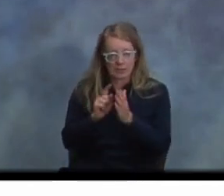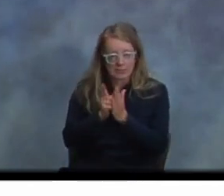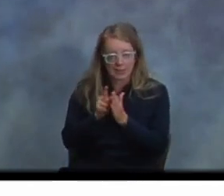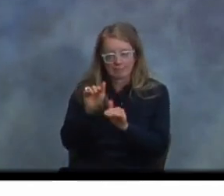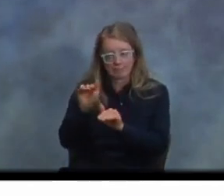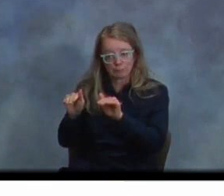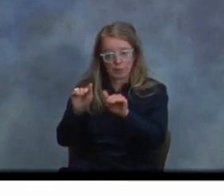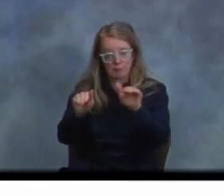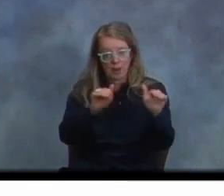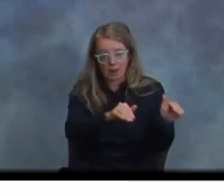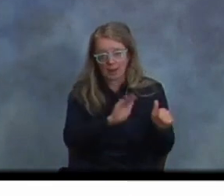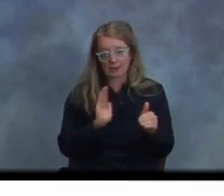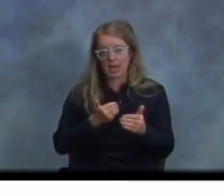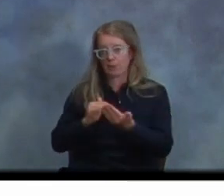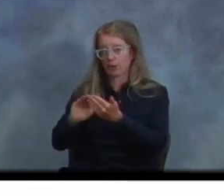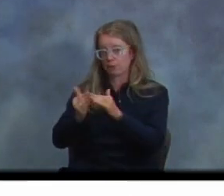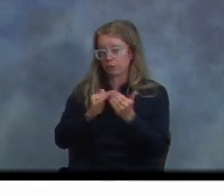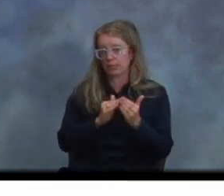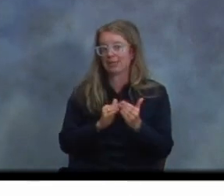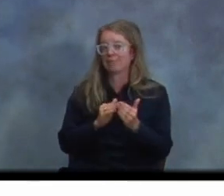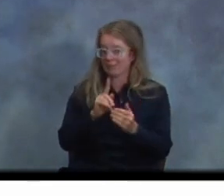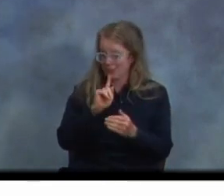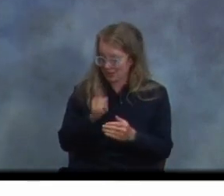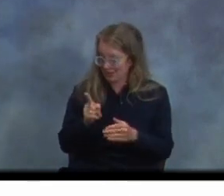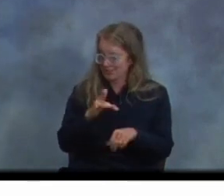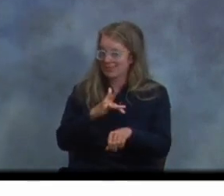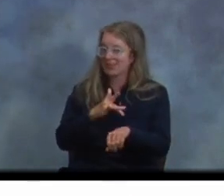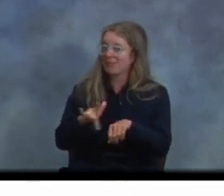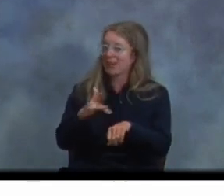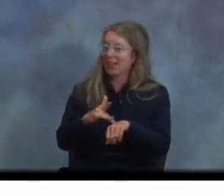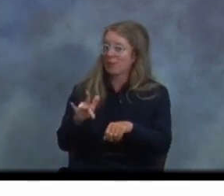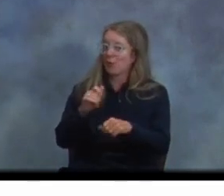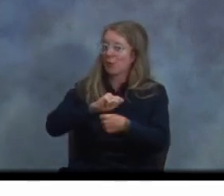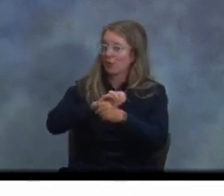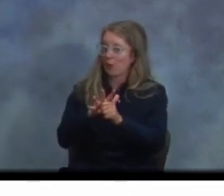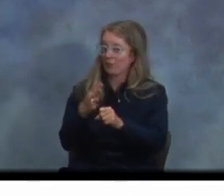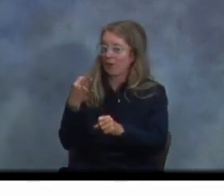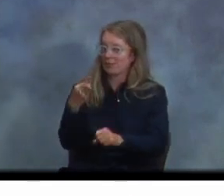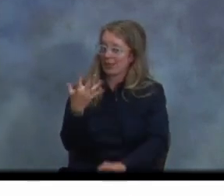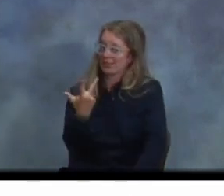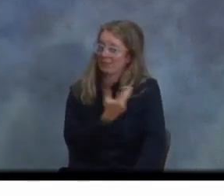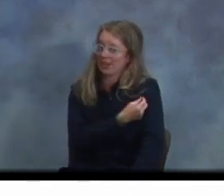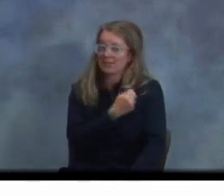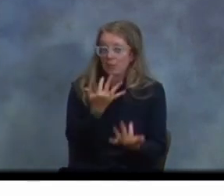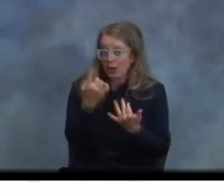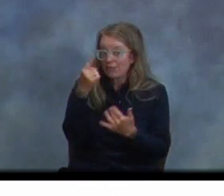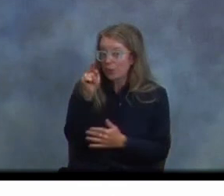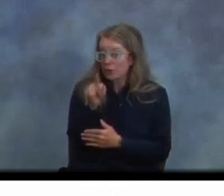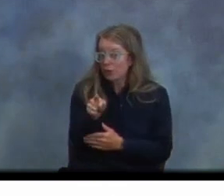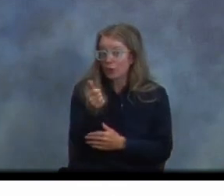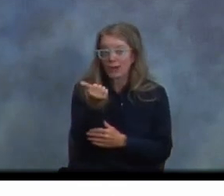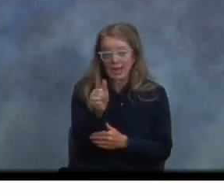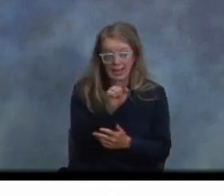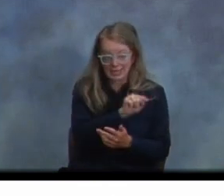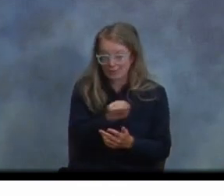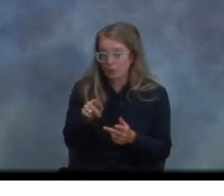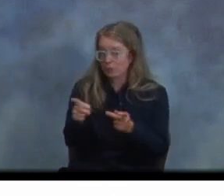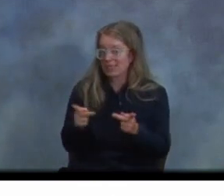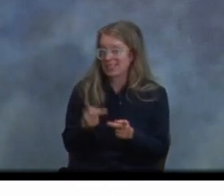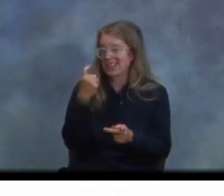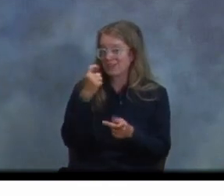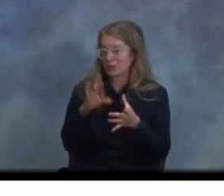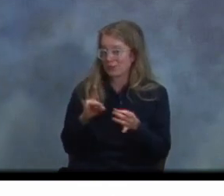community that there is a COVID-19 vaccine waiting for you at any one of those providers. Please don't risk